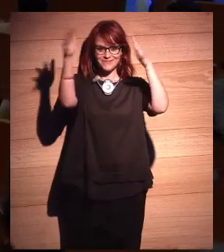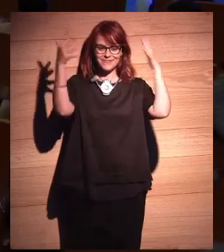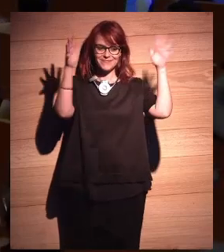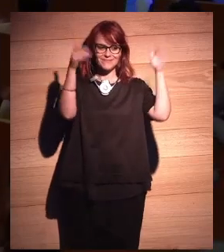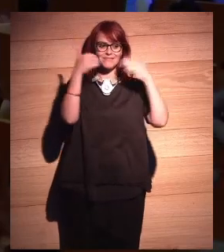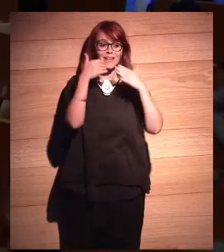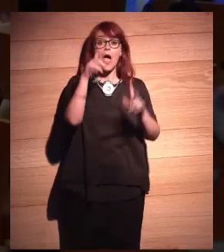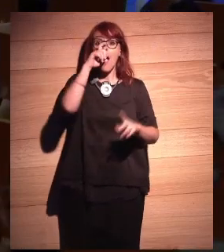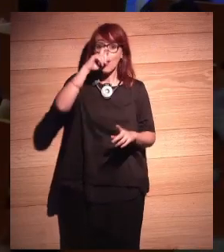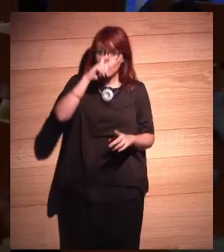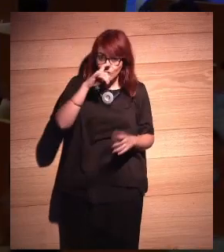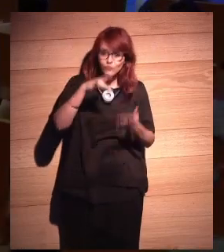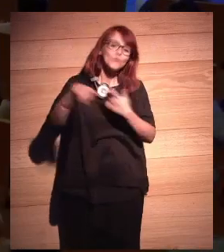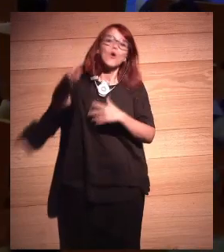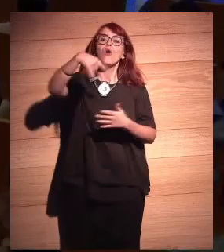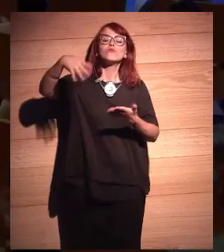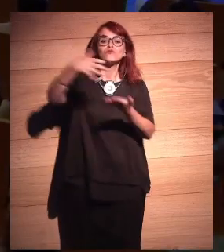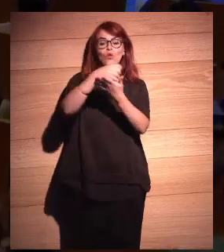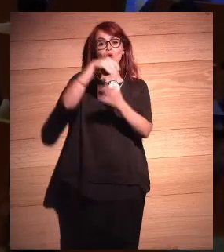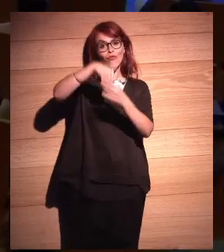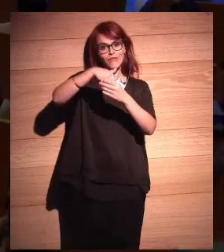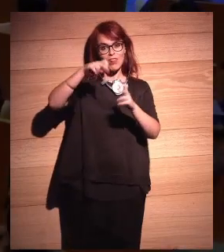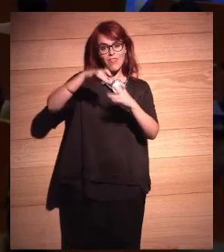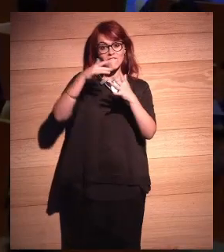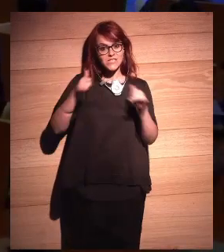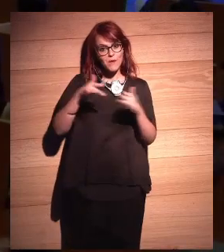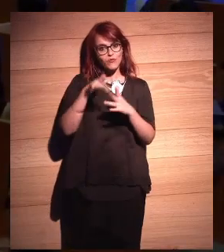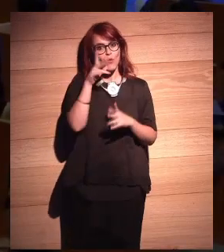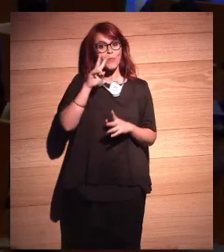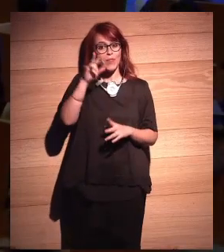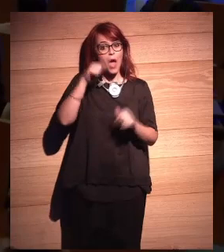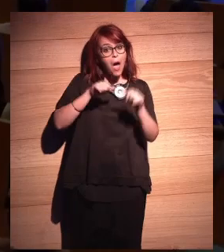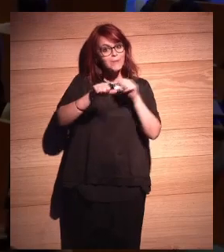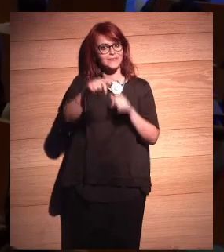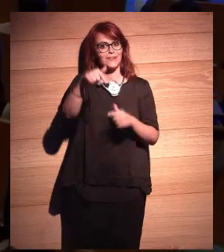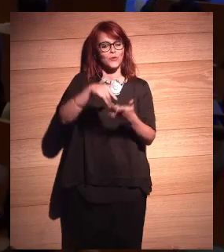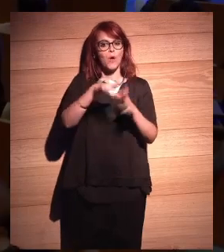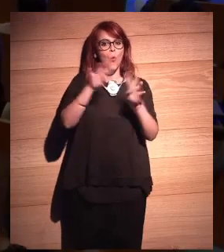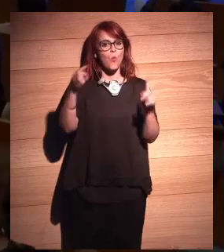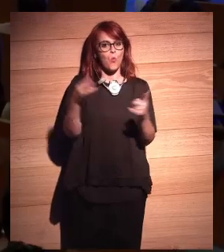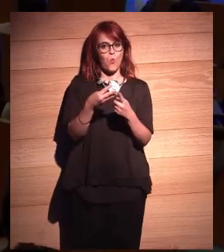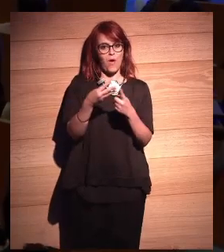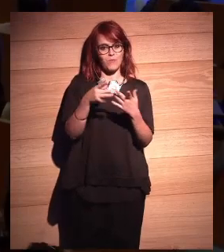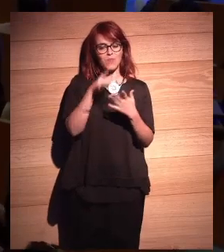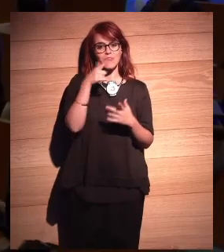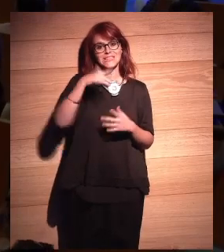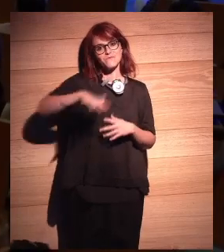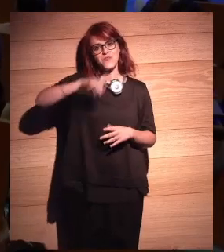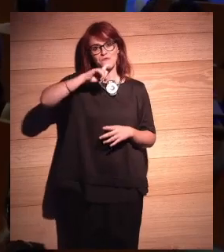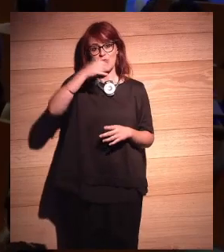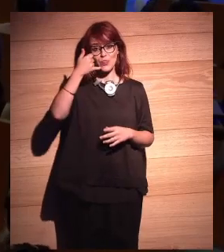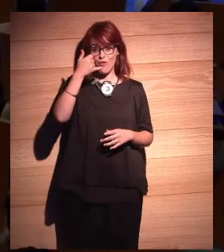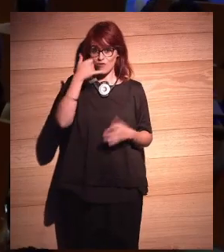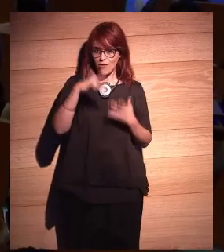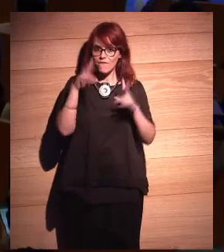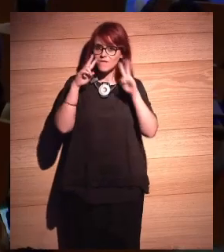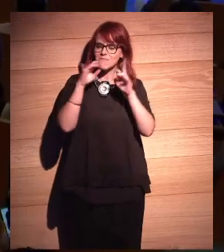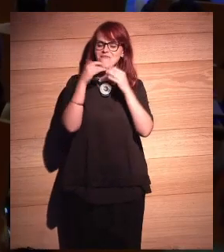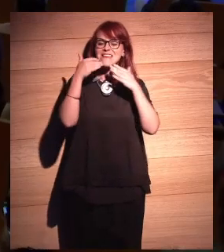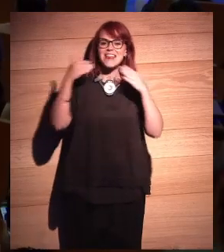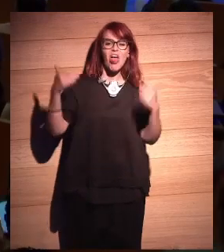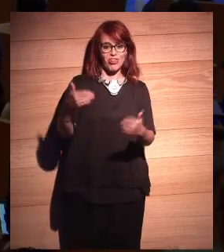so fine. Let me remind you that all the contents of this festival will be available on the website in Espacio